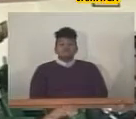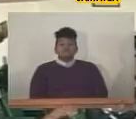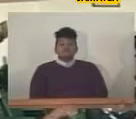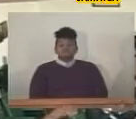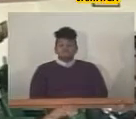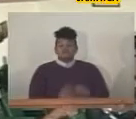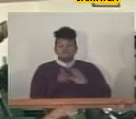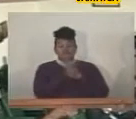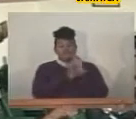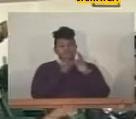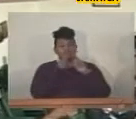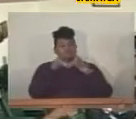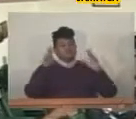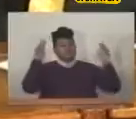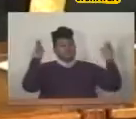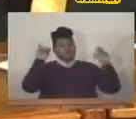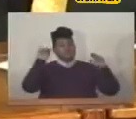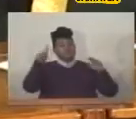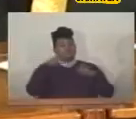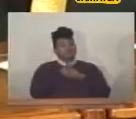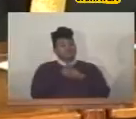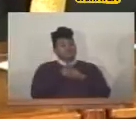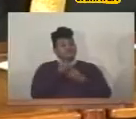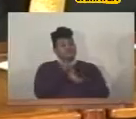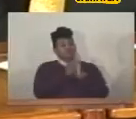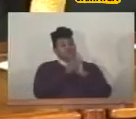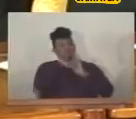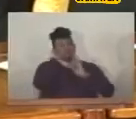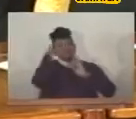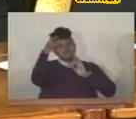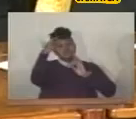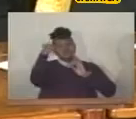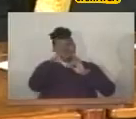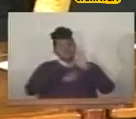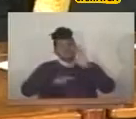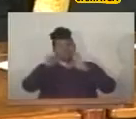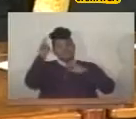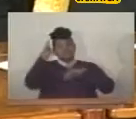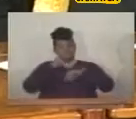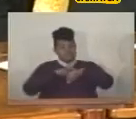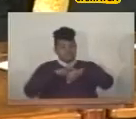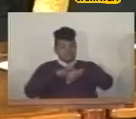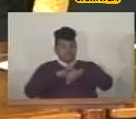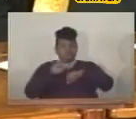A bill shortly entitled The Justices of the Peace Act 2018, read a first time.